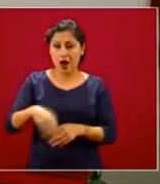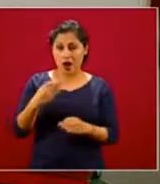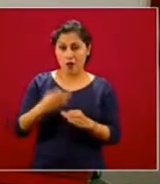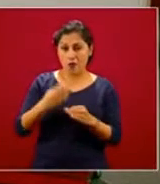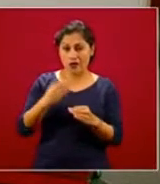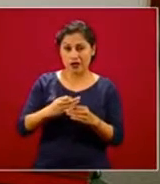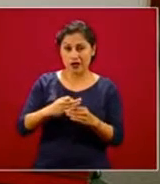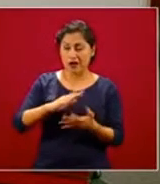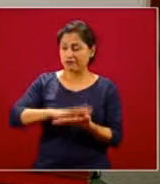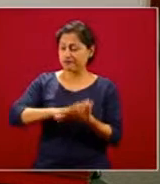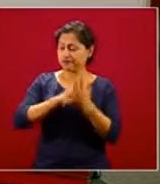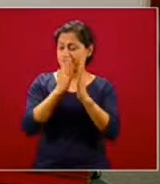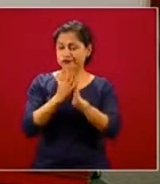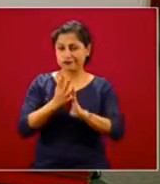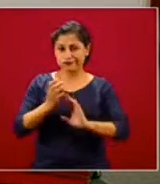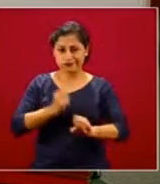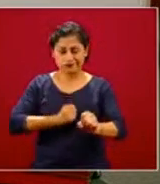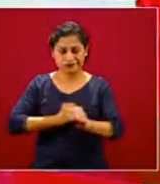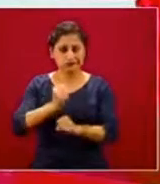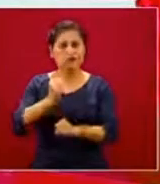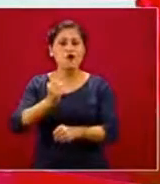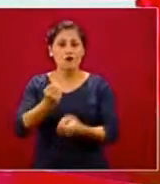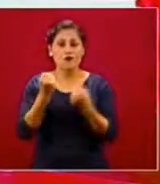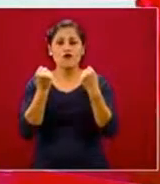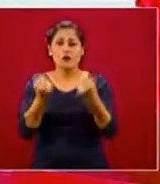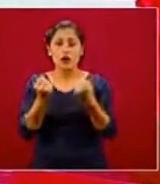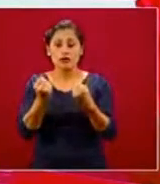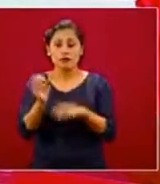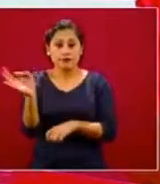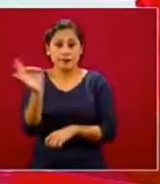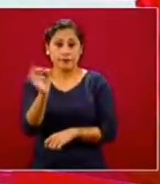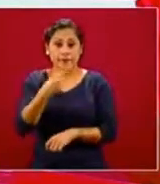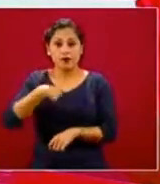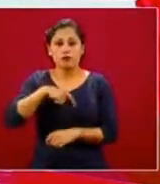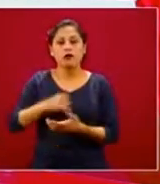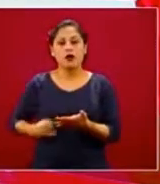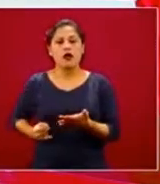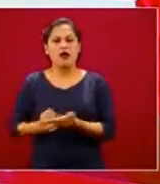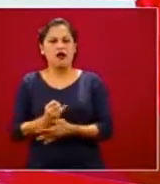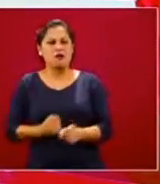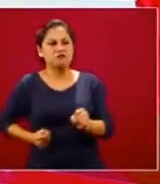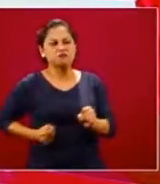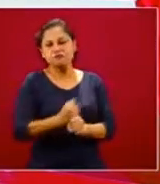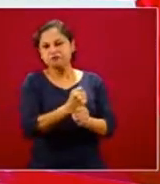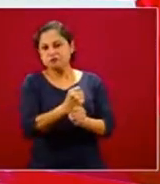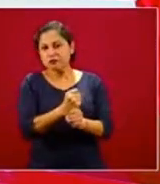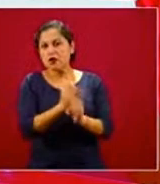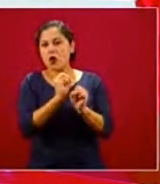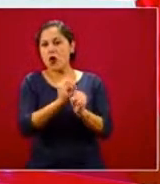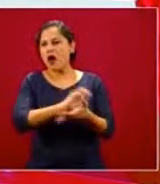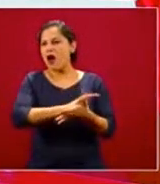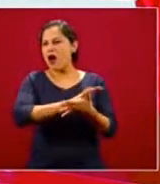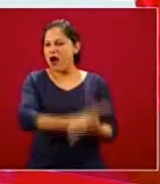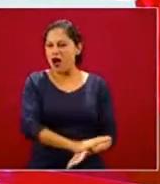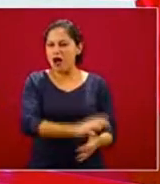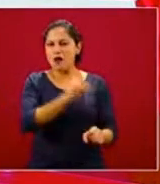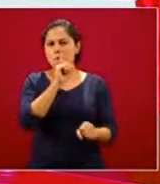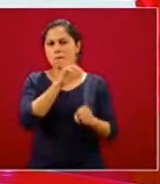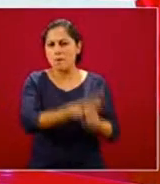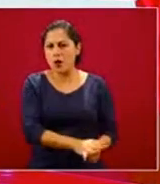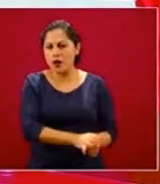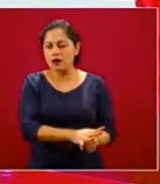seen high levels of Si violence. imponíamos un mecanismo de If coerción we y de uso de la make fuerza, this empezarían a ocurrir coercive este and tipo de